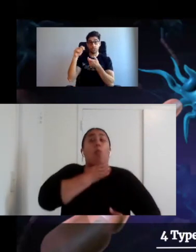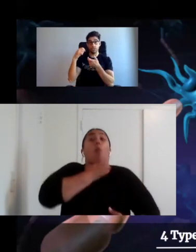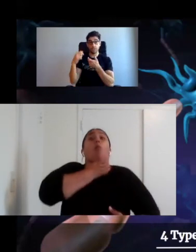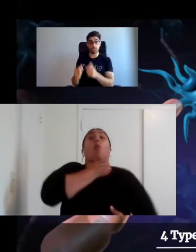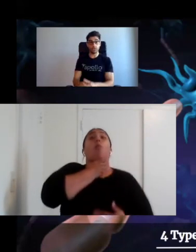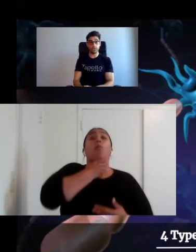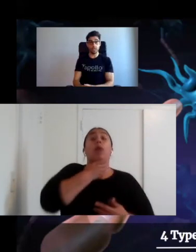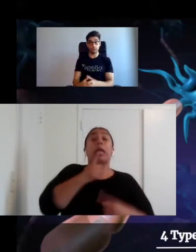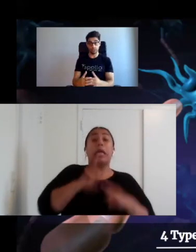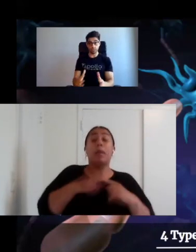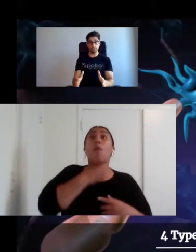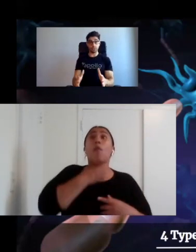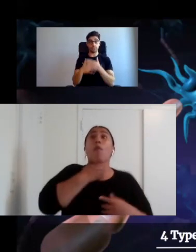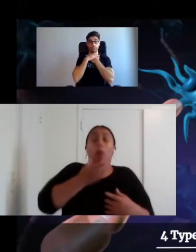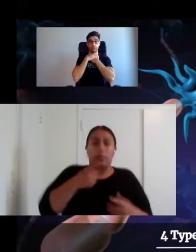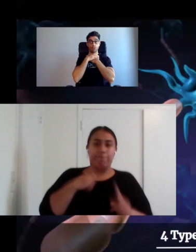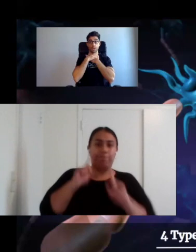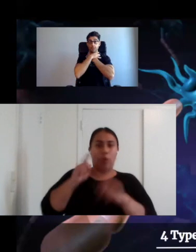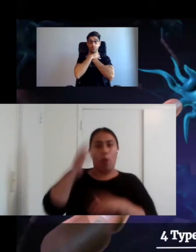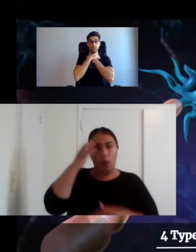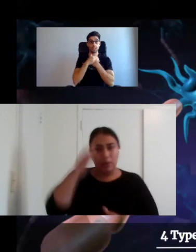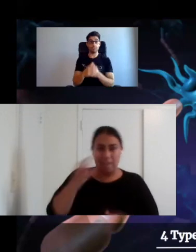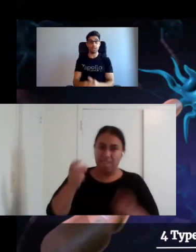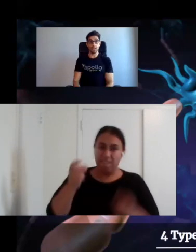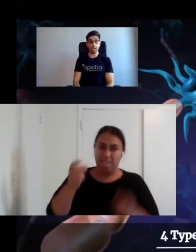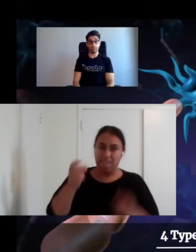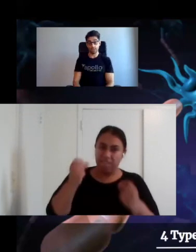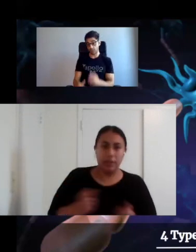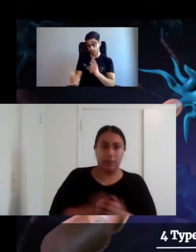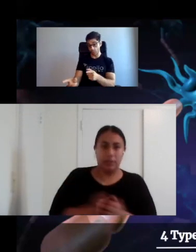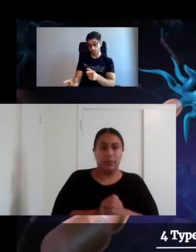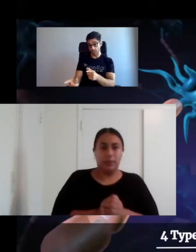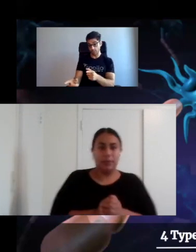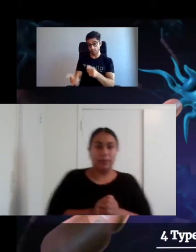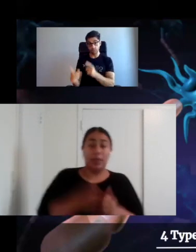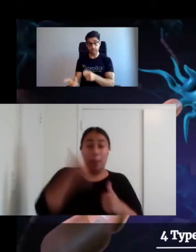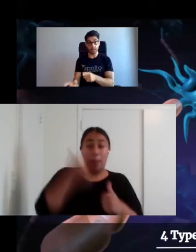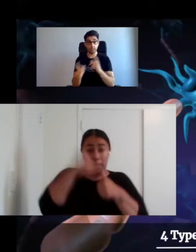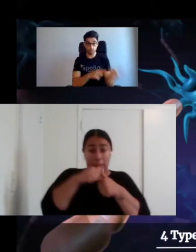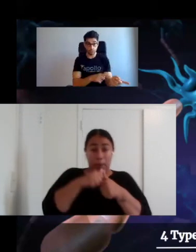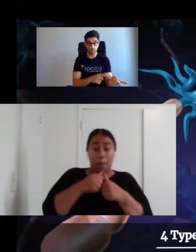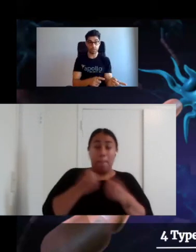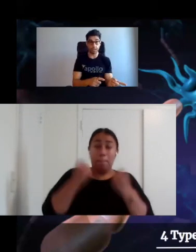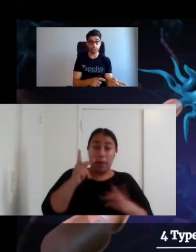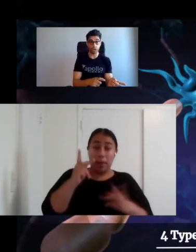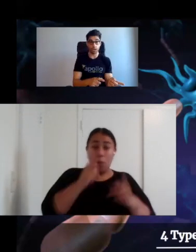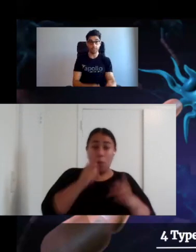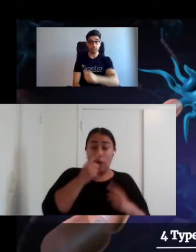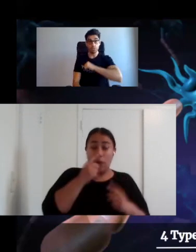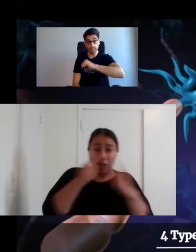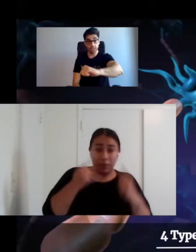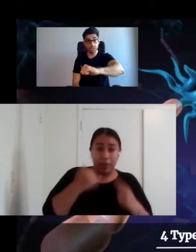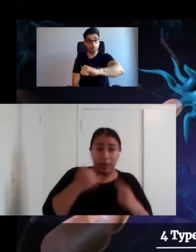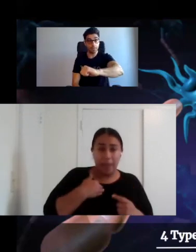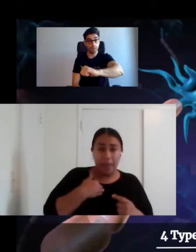goes to a seafood restaurant and they're eating, and all of a sudden, and it's very quick, and all of a sudden they can't breathe. And everybody thinks that they're choking on seafood, but in reality, they're going through anaphylactic shock.